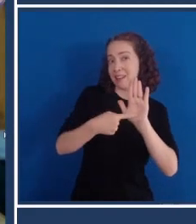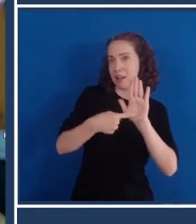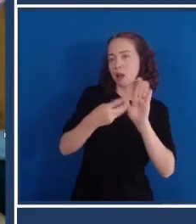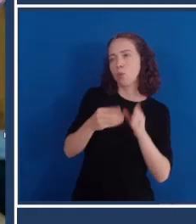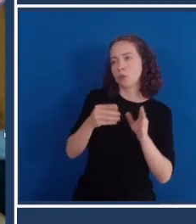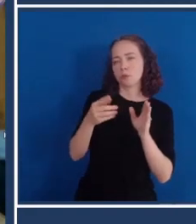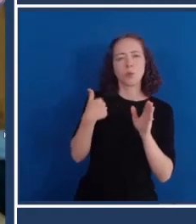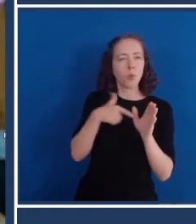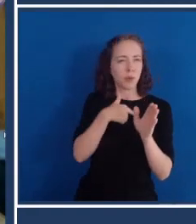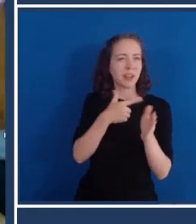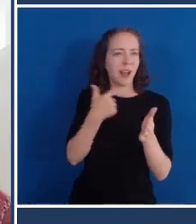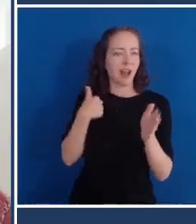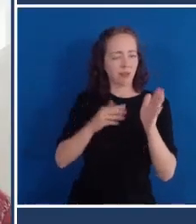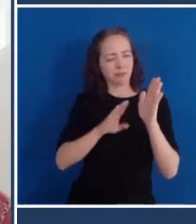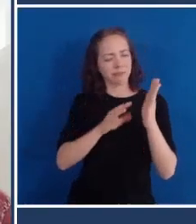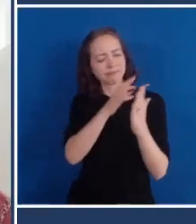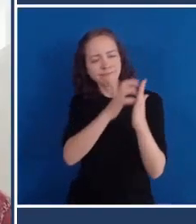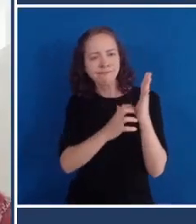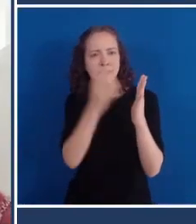program.